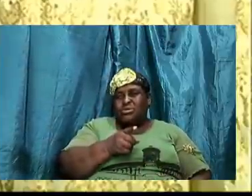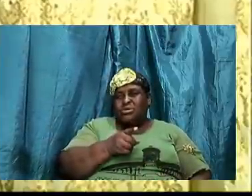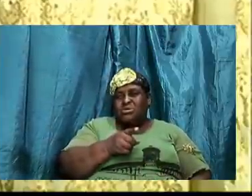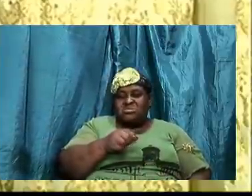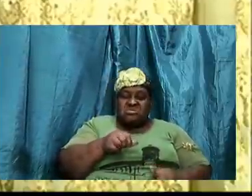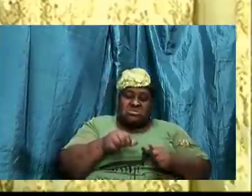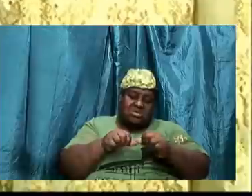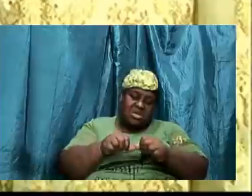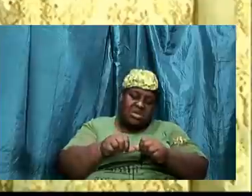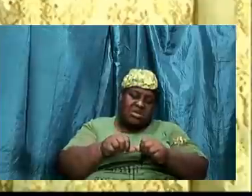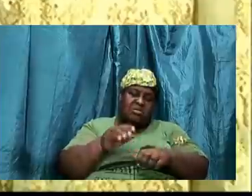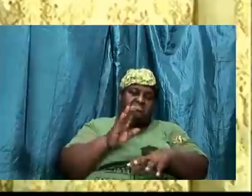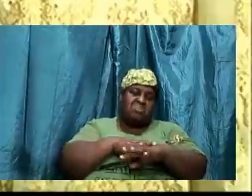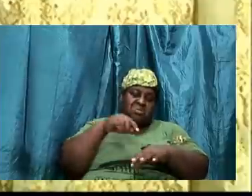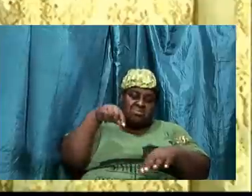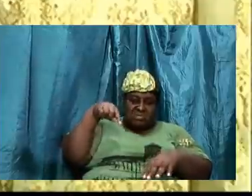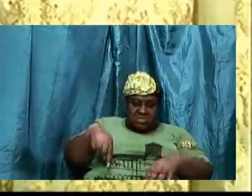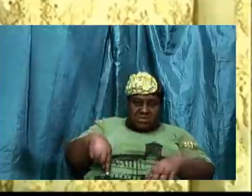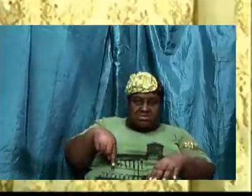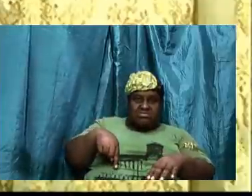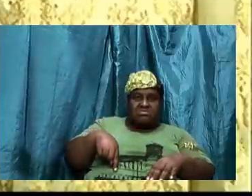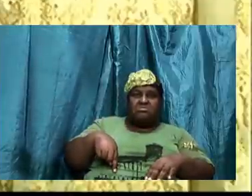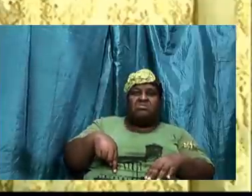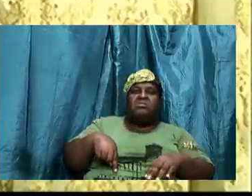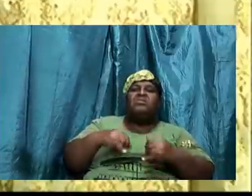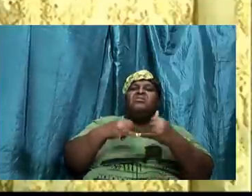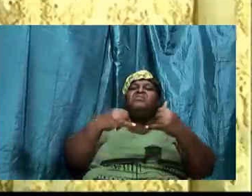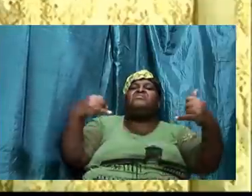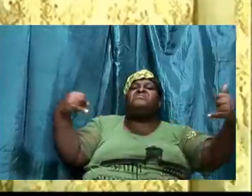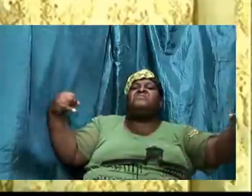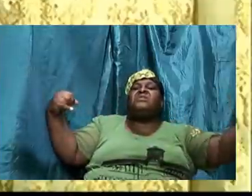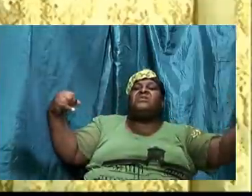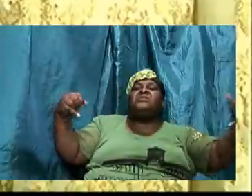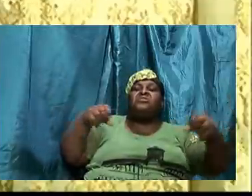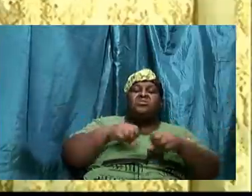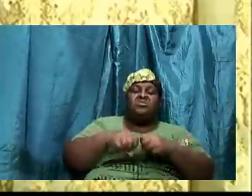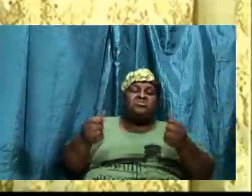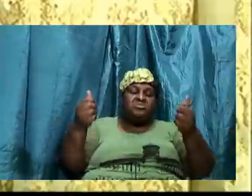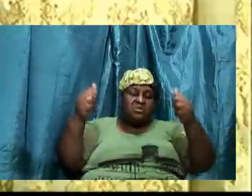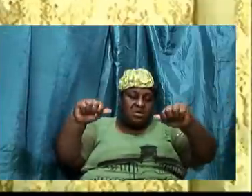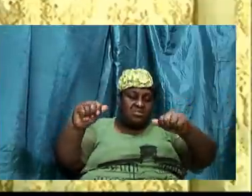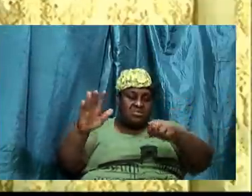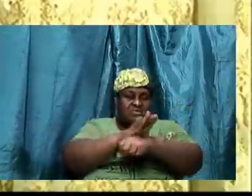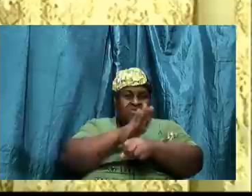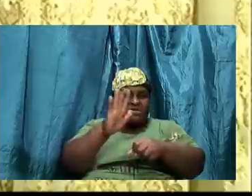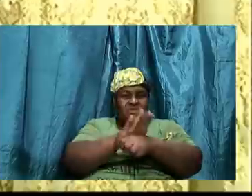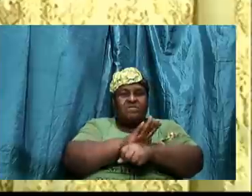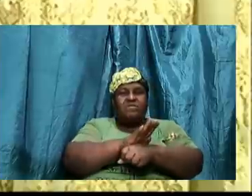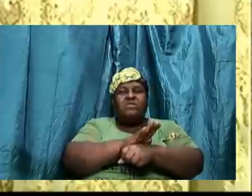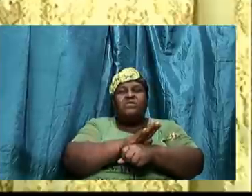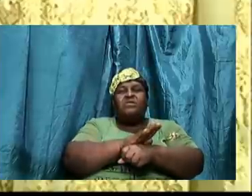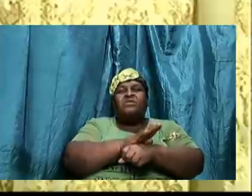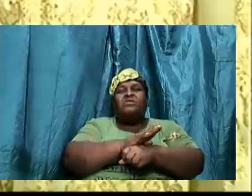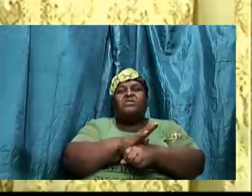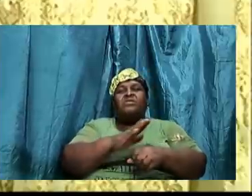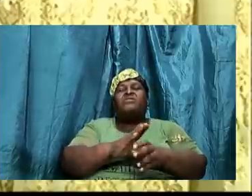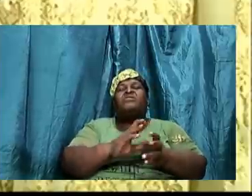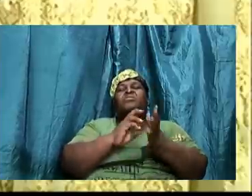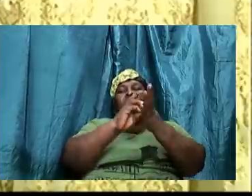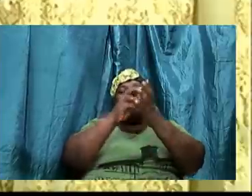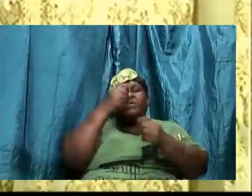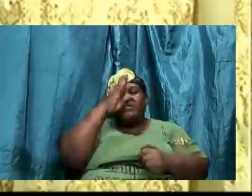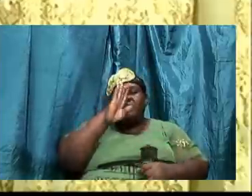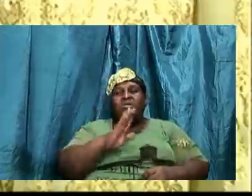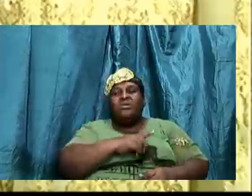stay on this side of the line so that we might be able to fulfill the will of the Lord. Anything on the